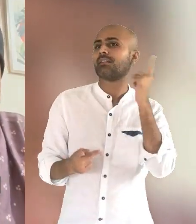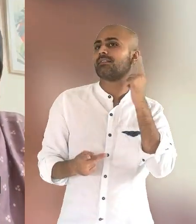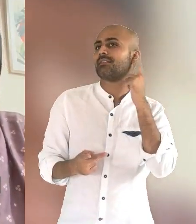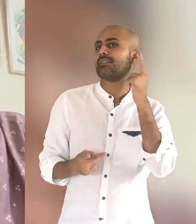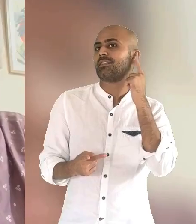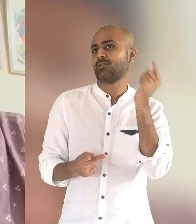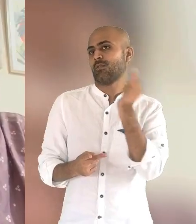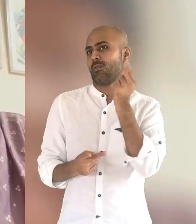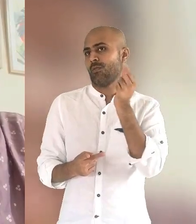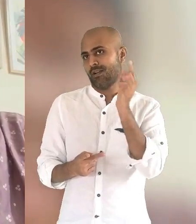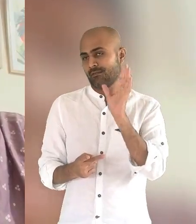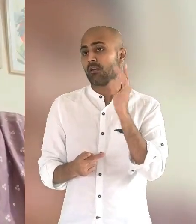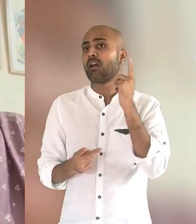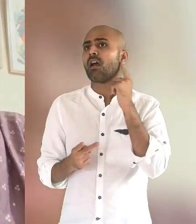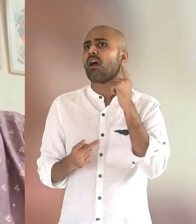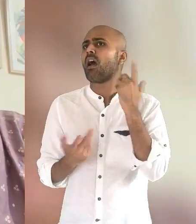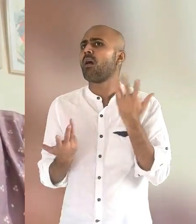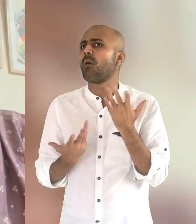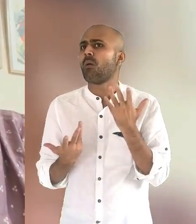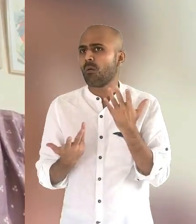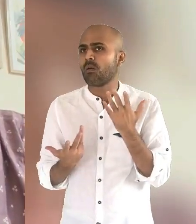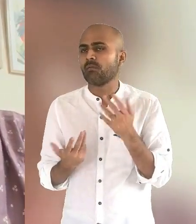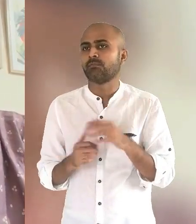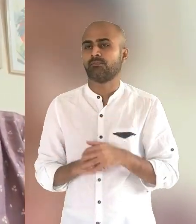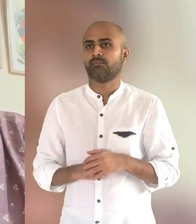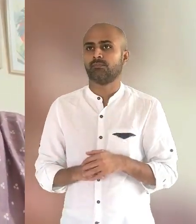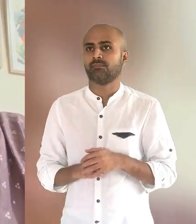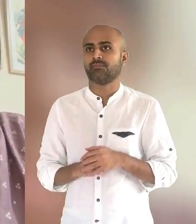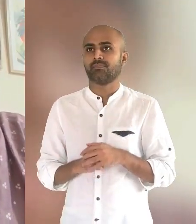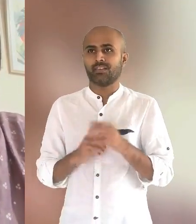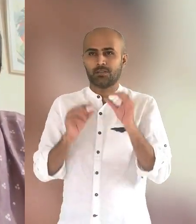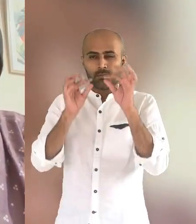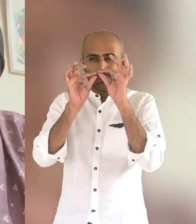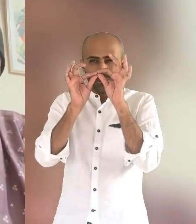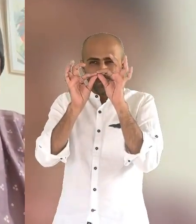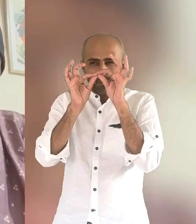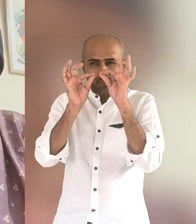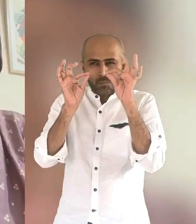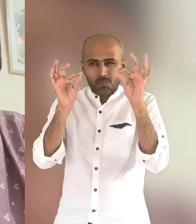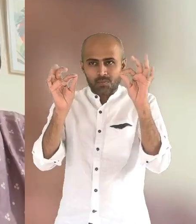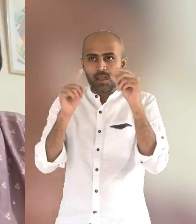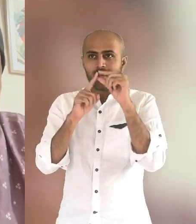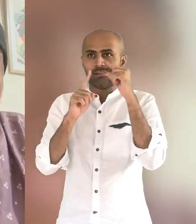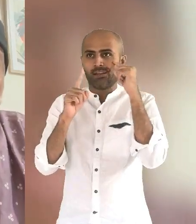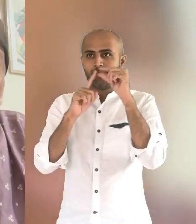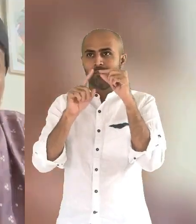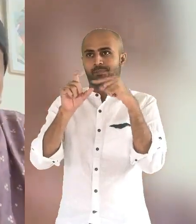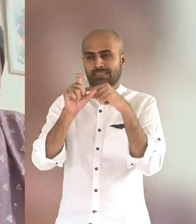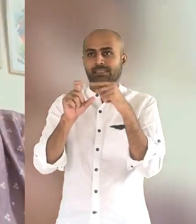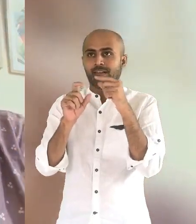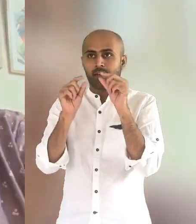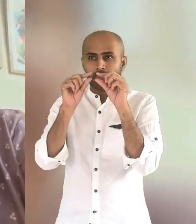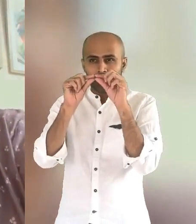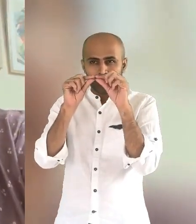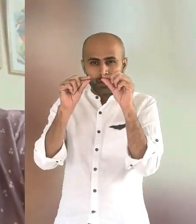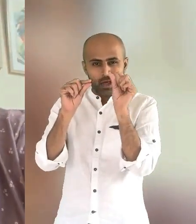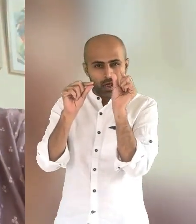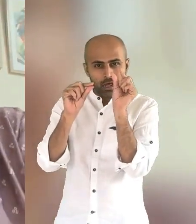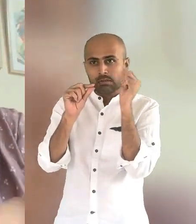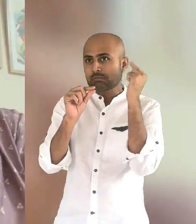several things I used it, for my ear hole, which was getting closed. I was using,